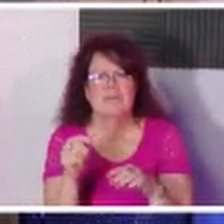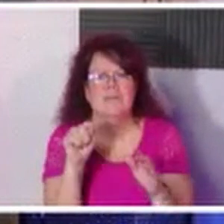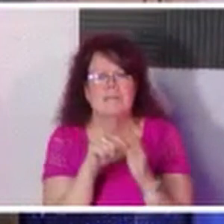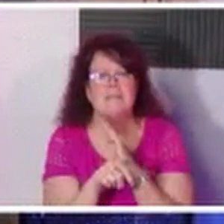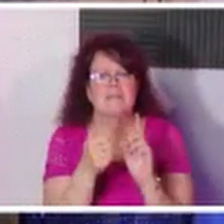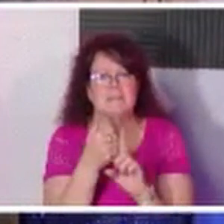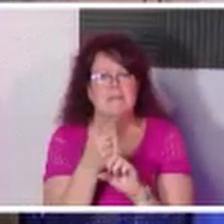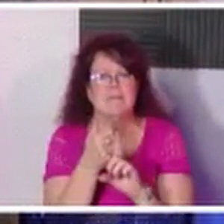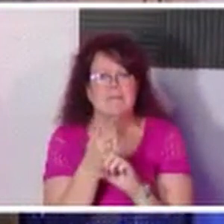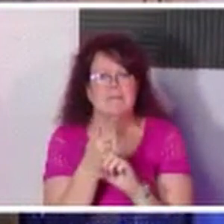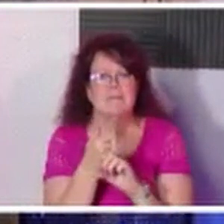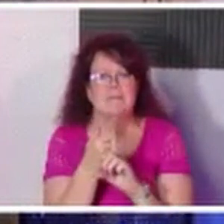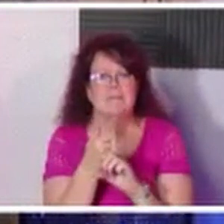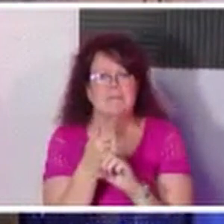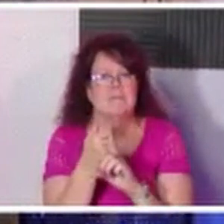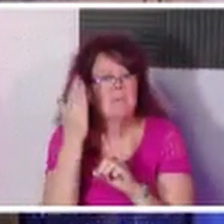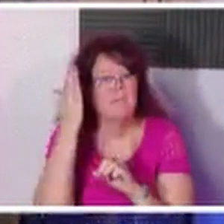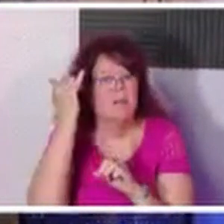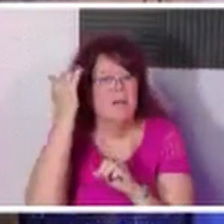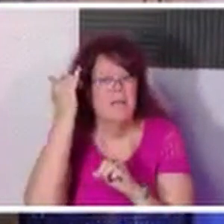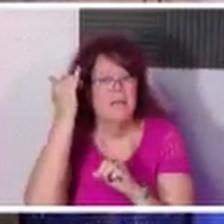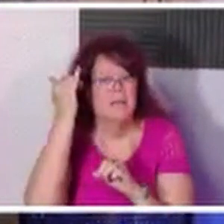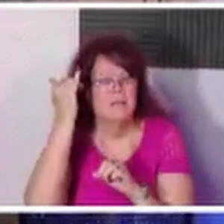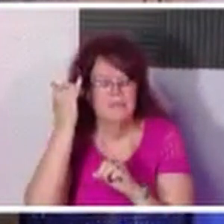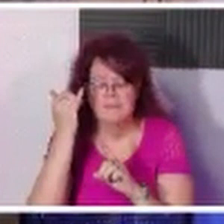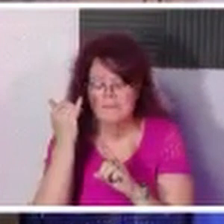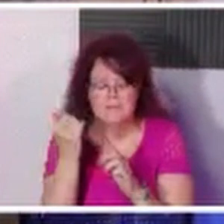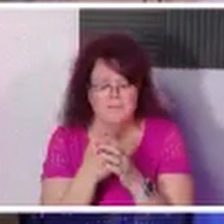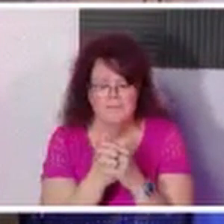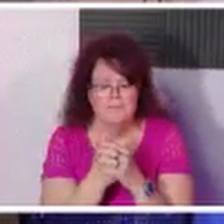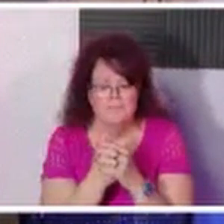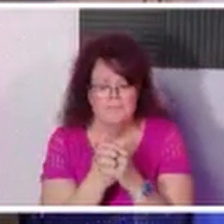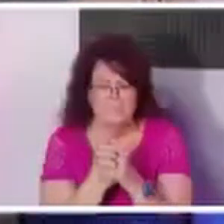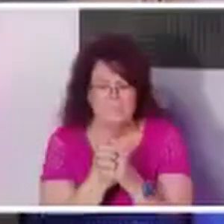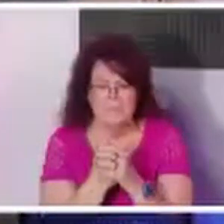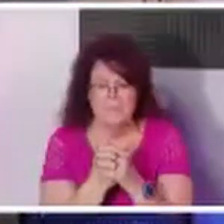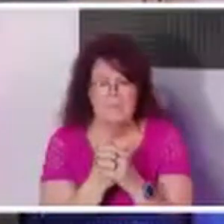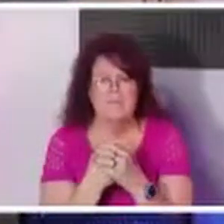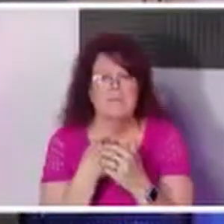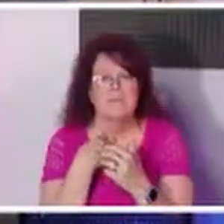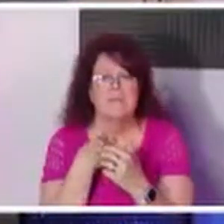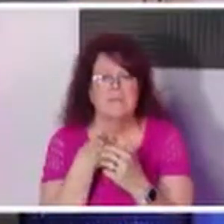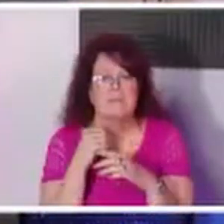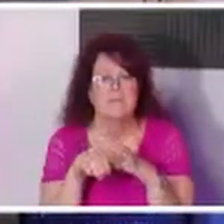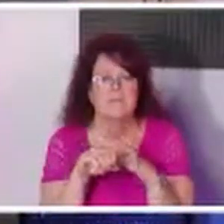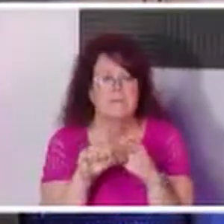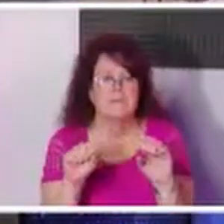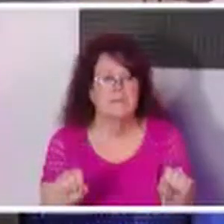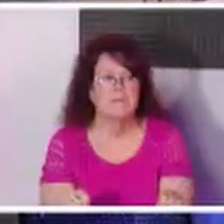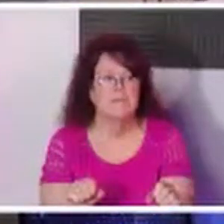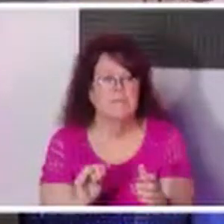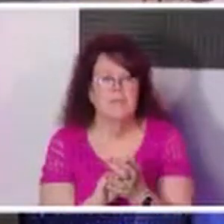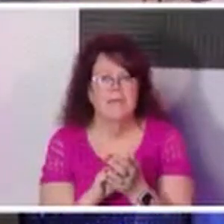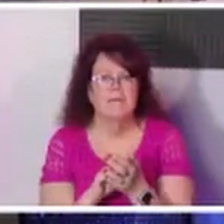suicide. And the reason why is because he was so locked into the system that threw him